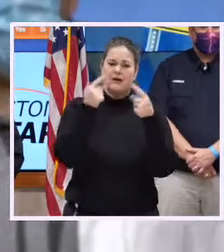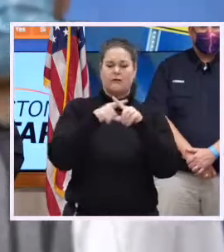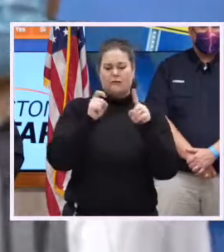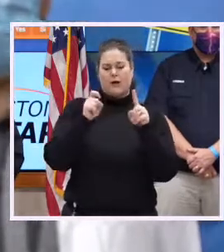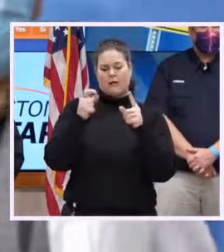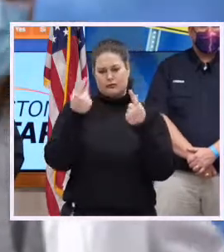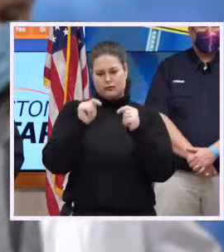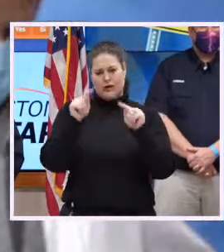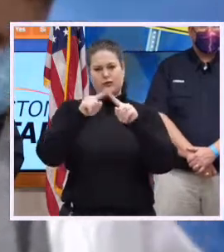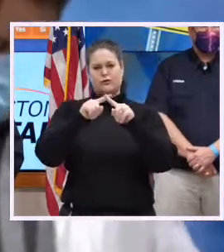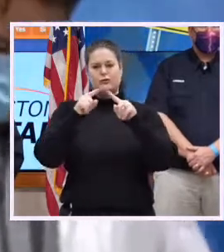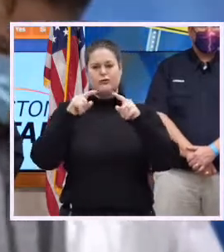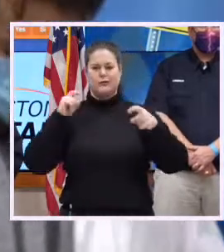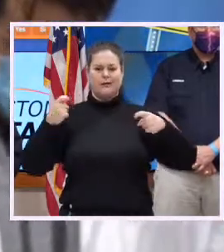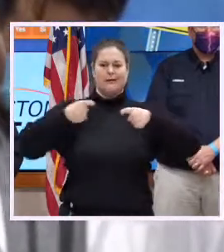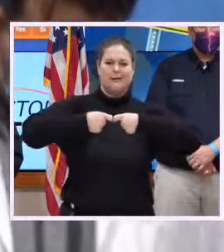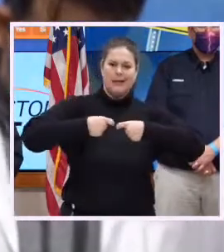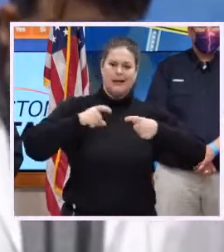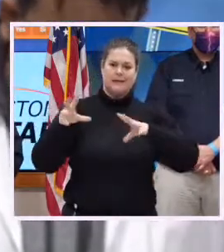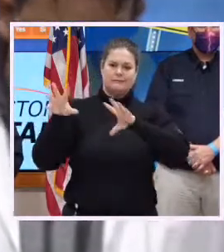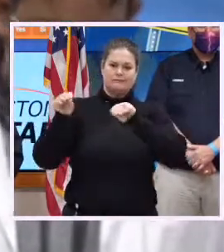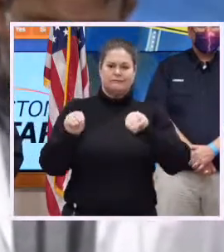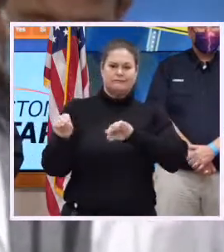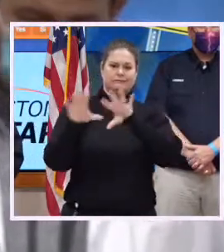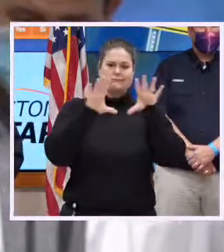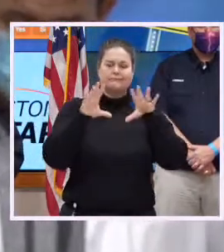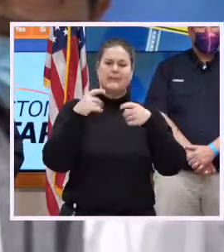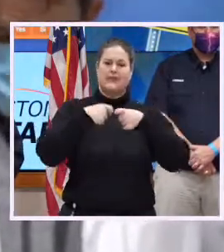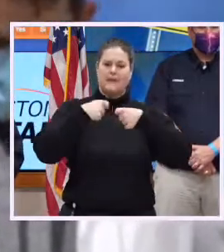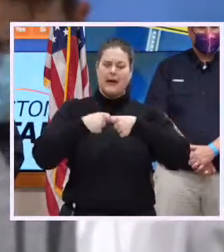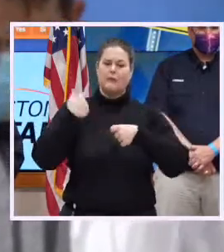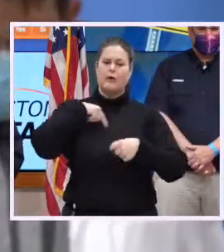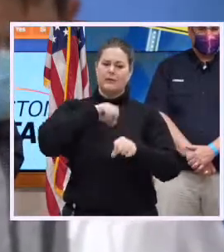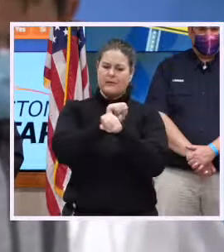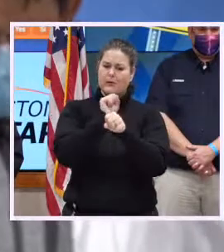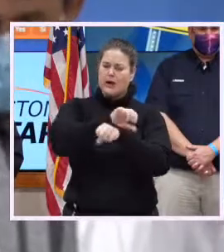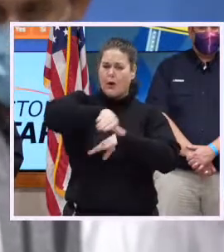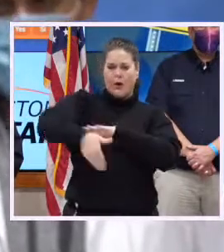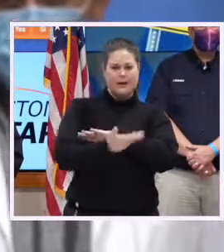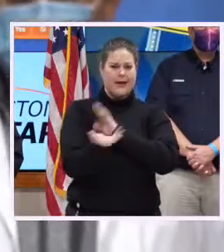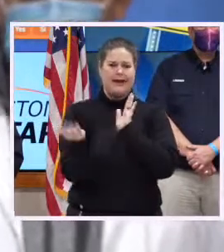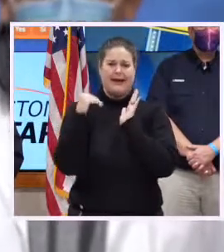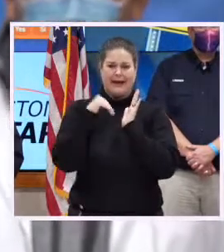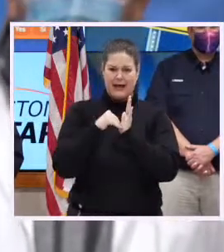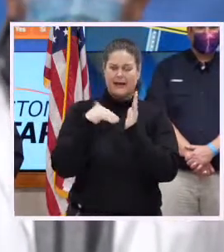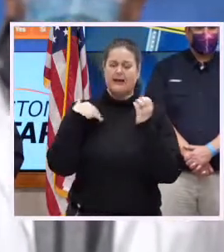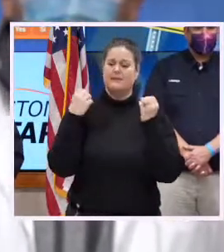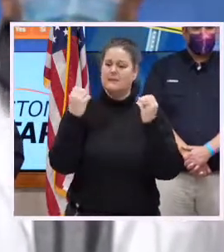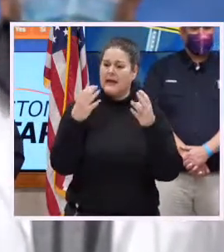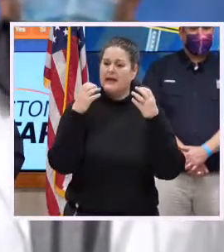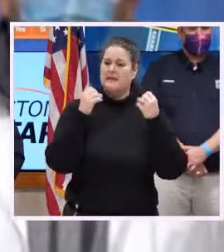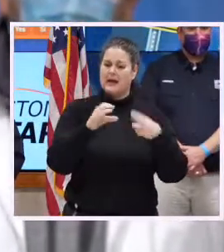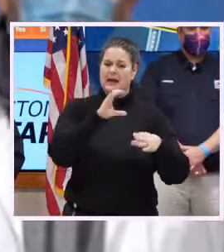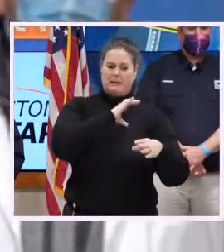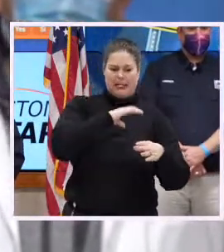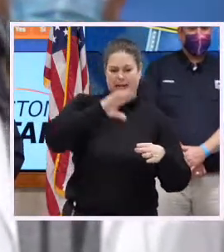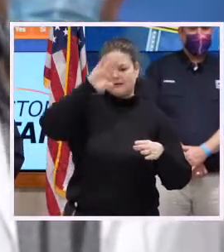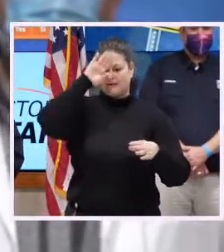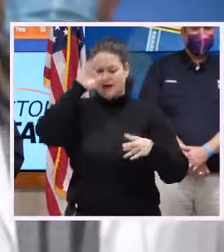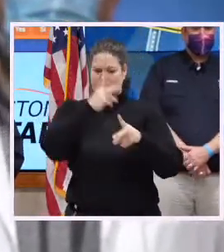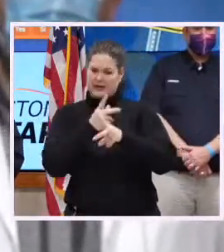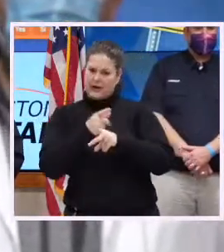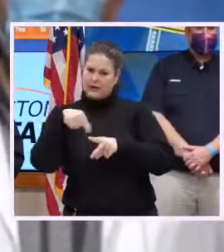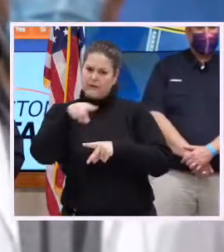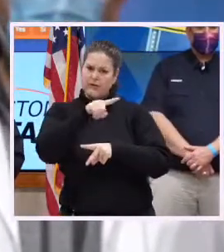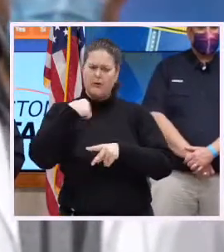system. We're working here. We'll be here all night again. You've got very committed first responders looking out for you, and we've got a tough and resilient